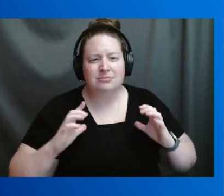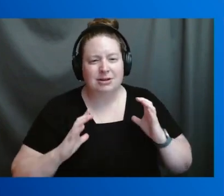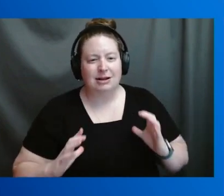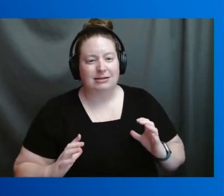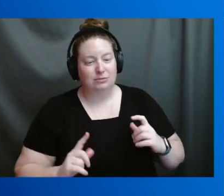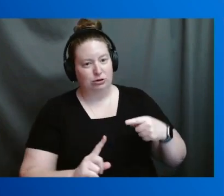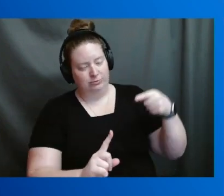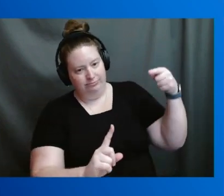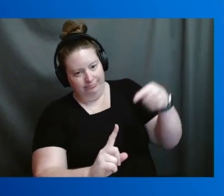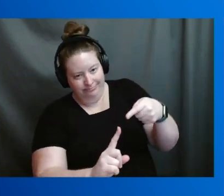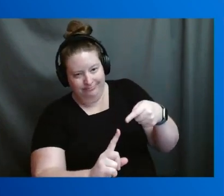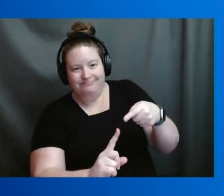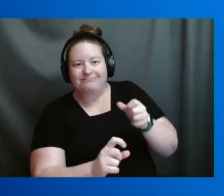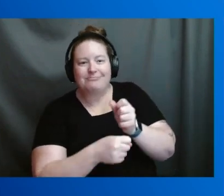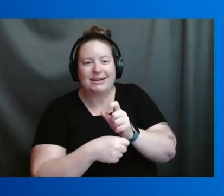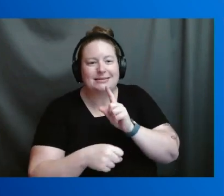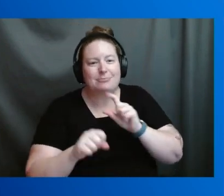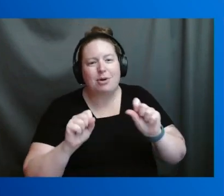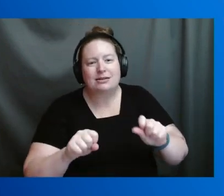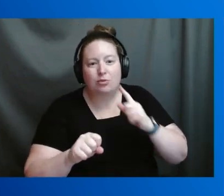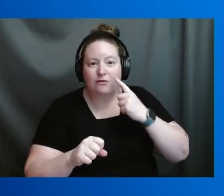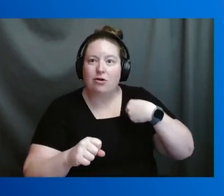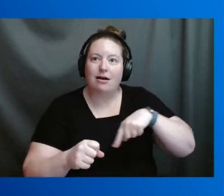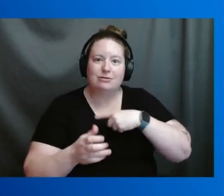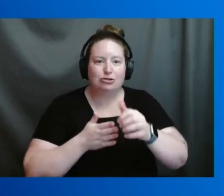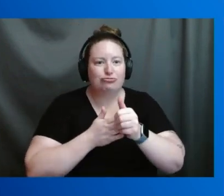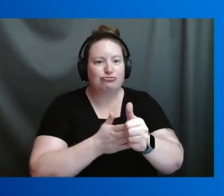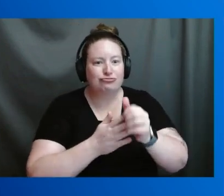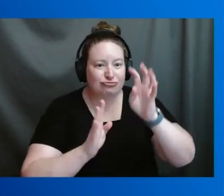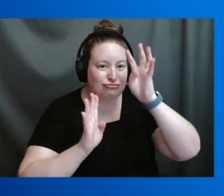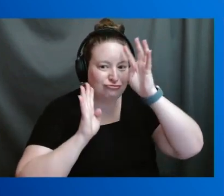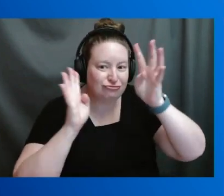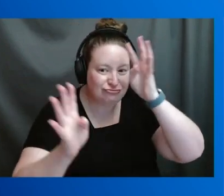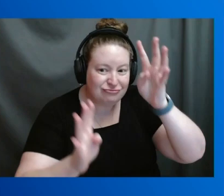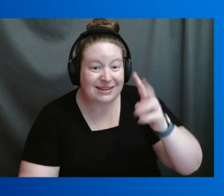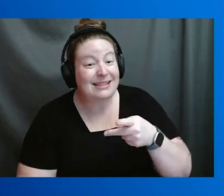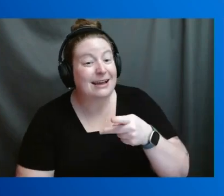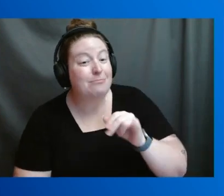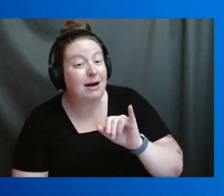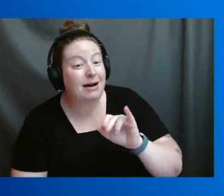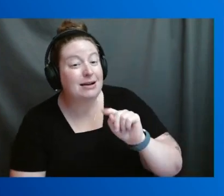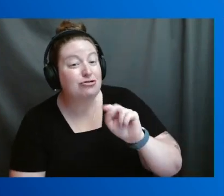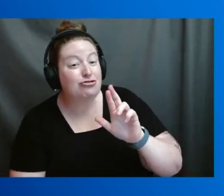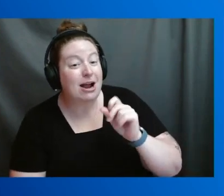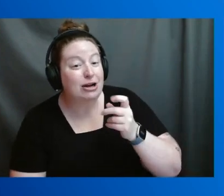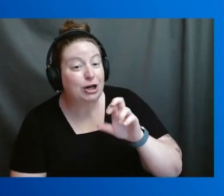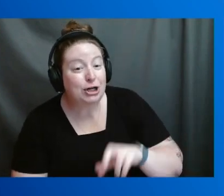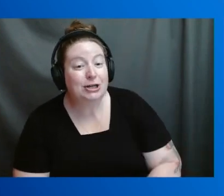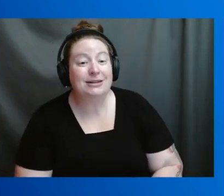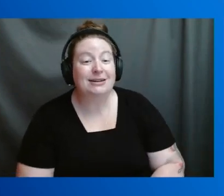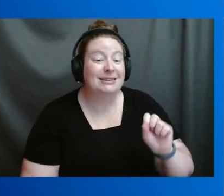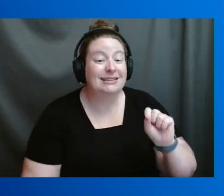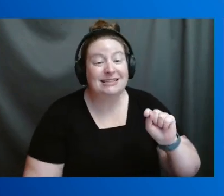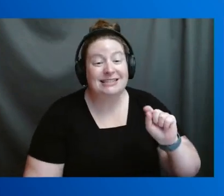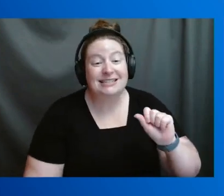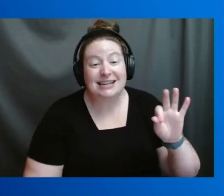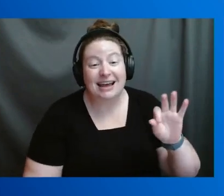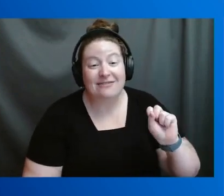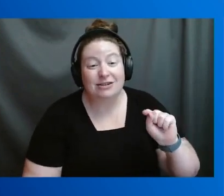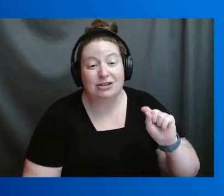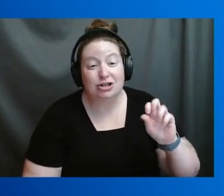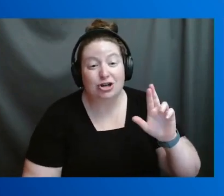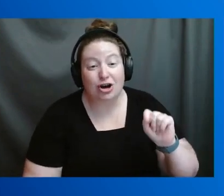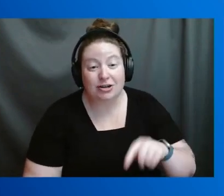makes it possible for us to drive innovations like Firecracker, like SnapStart, because we're able to have deep visibility across